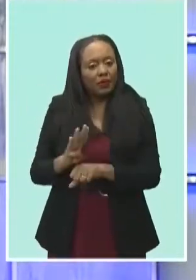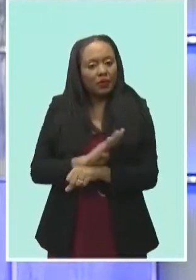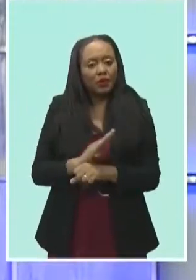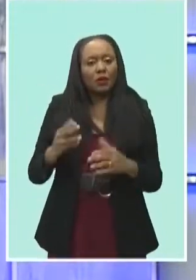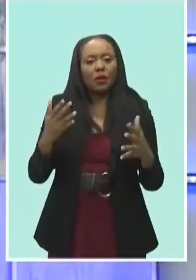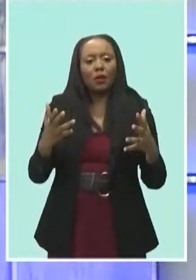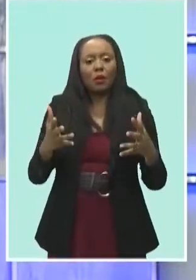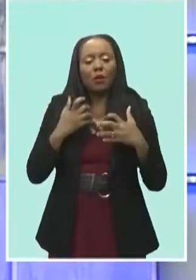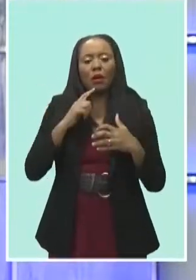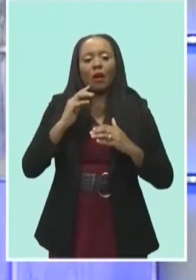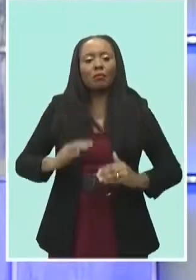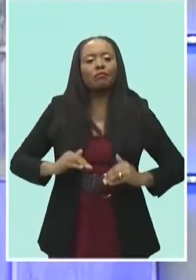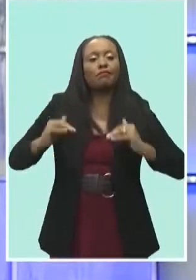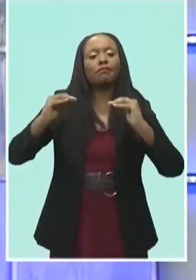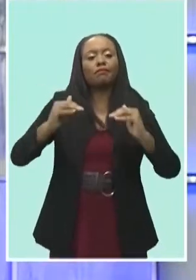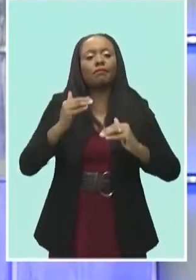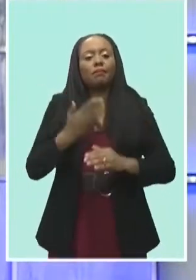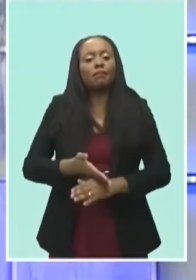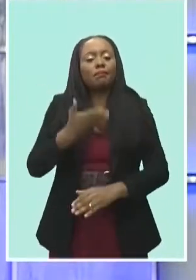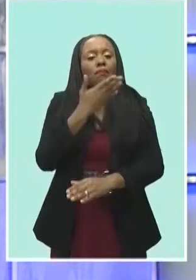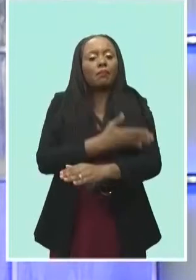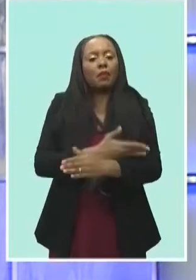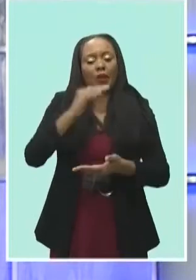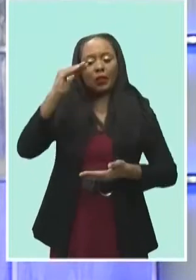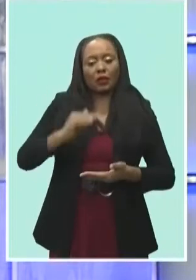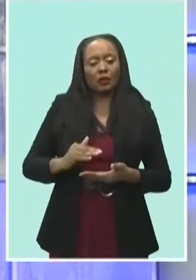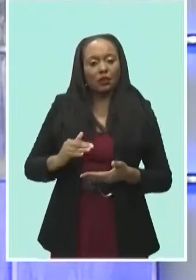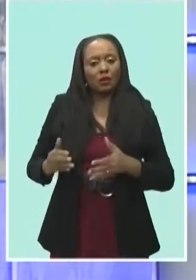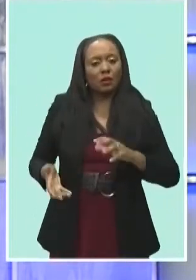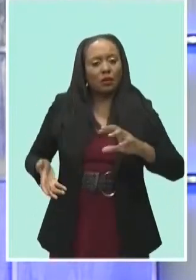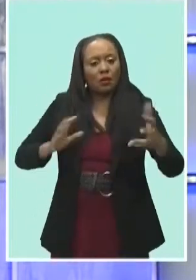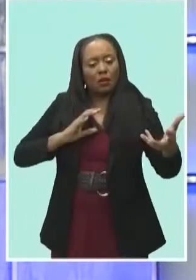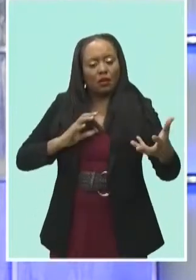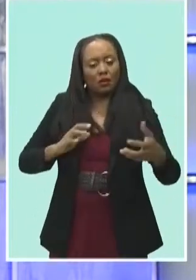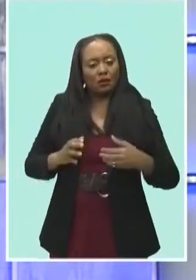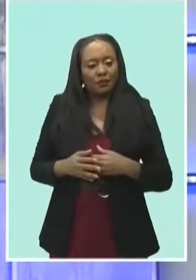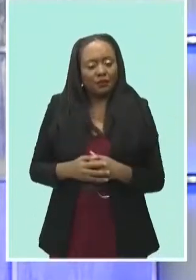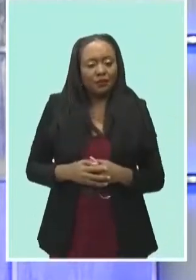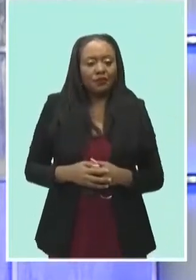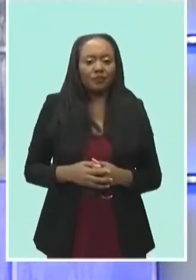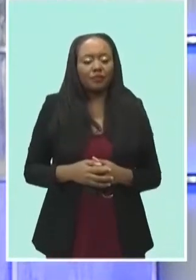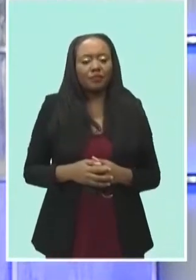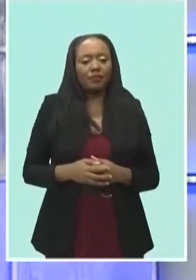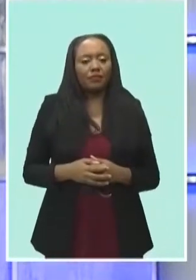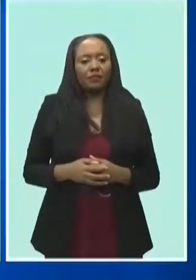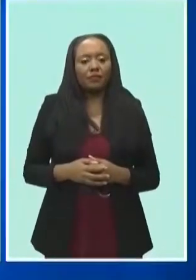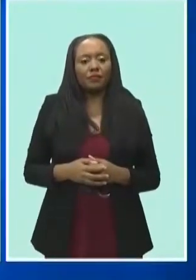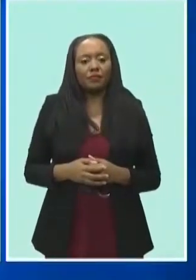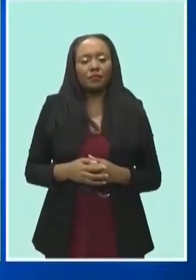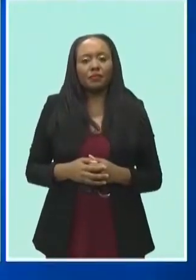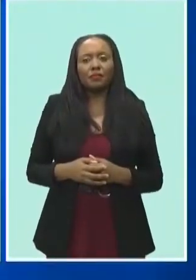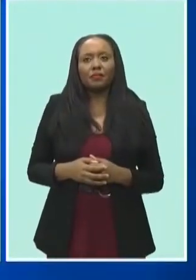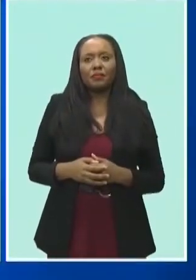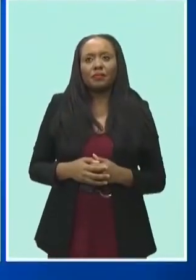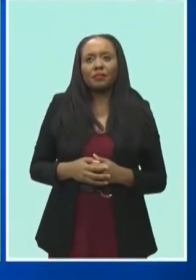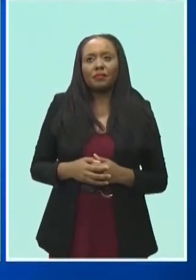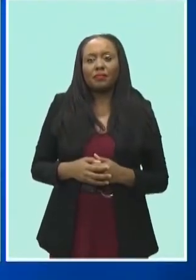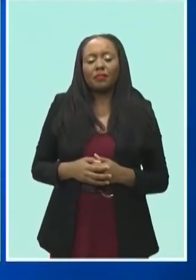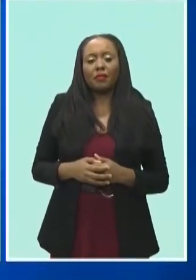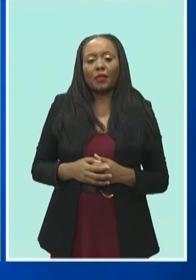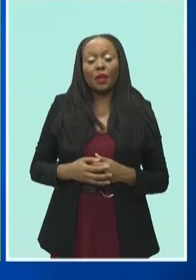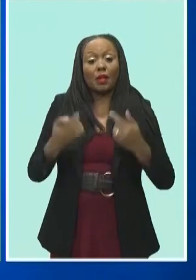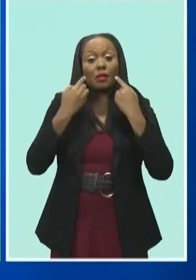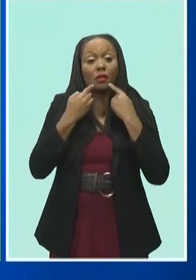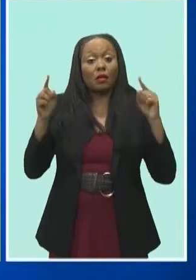build the country's capacity in disaster risk reduction within the business sector there. This follows a successful training